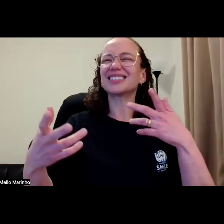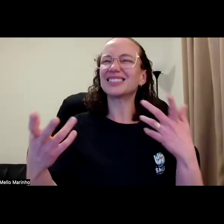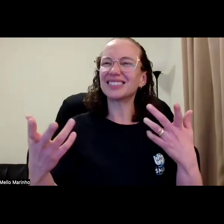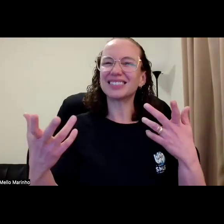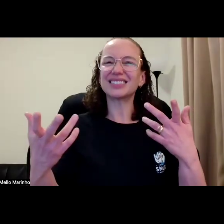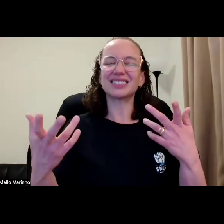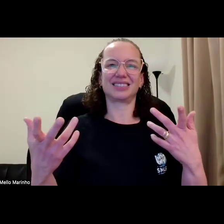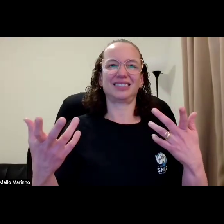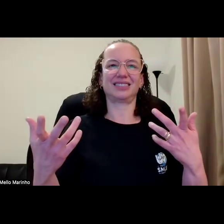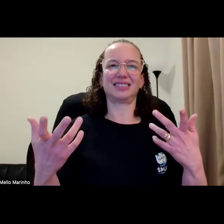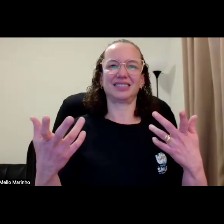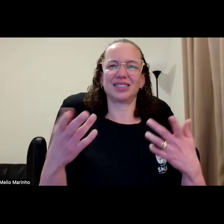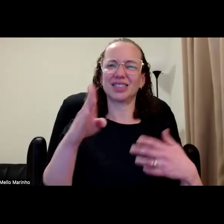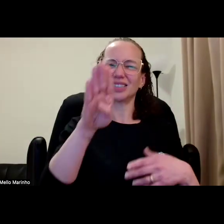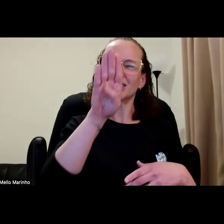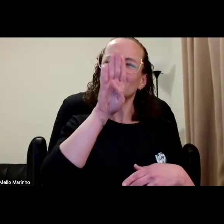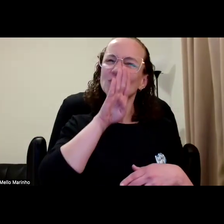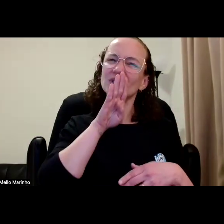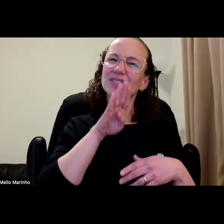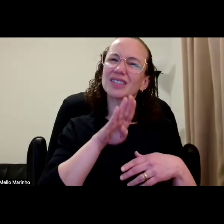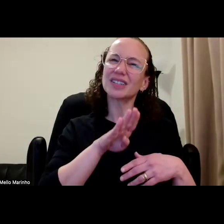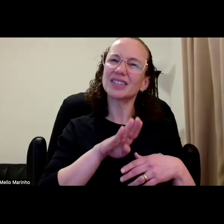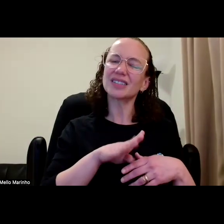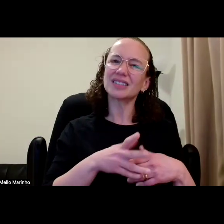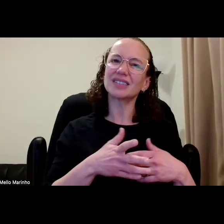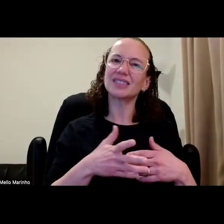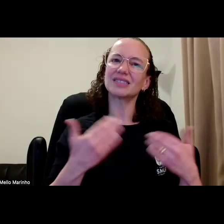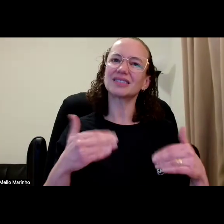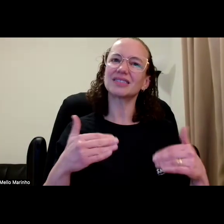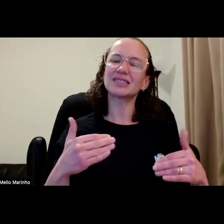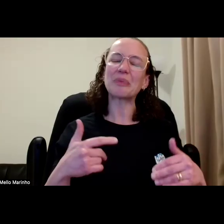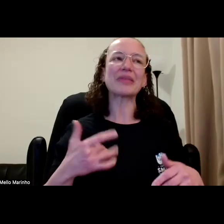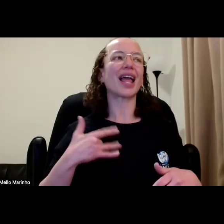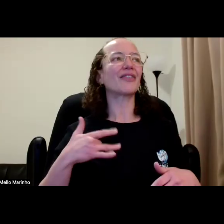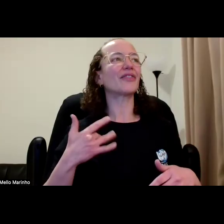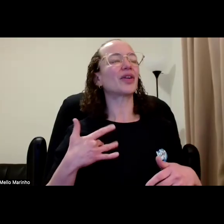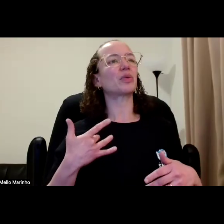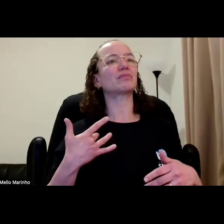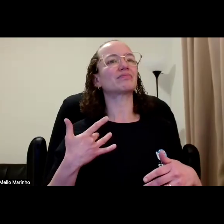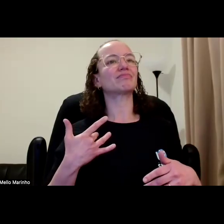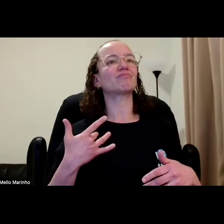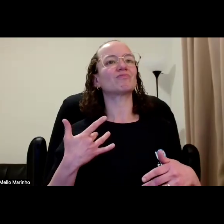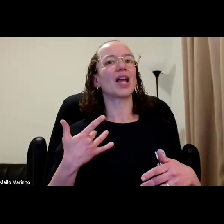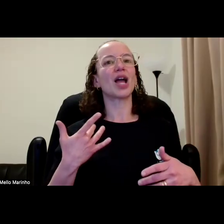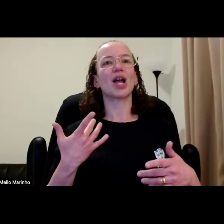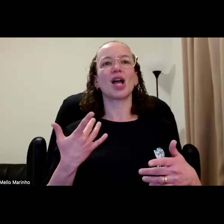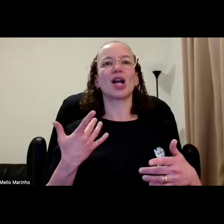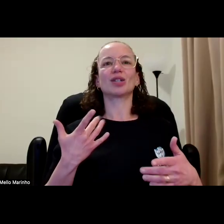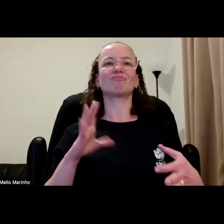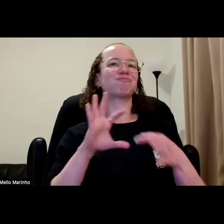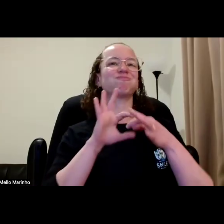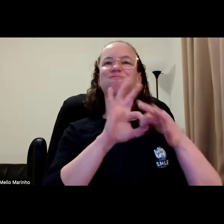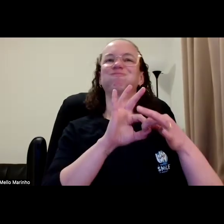going on. And it just was a very frustrating situation. And I felt